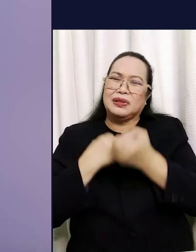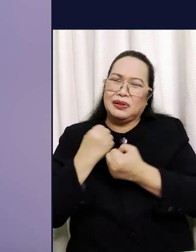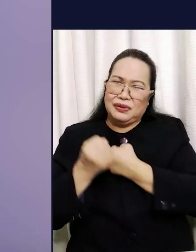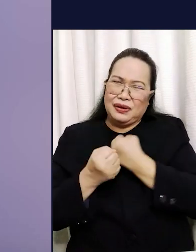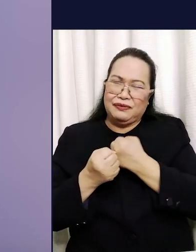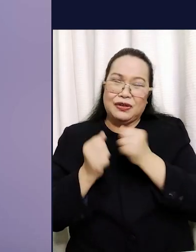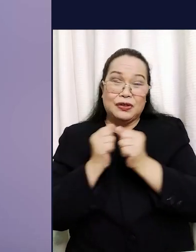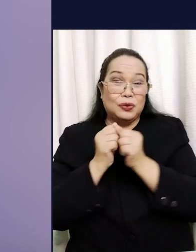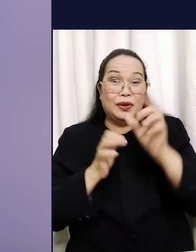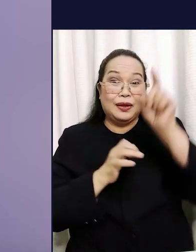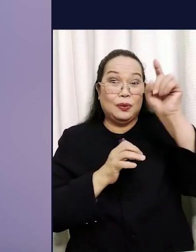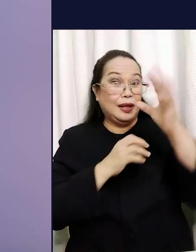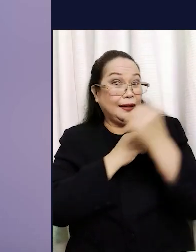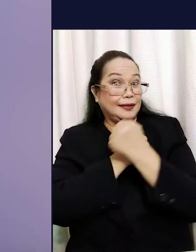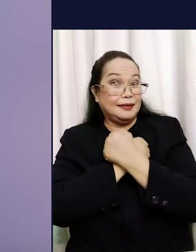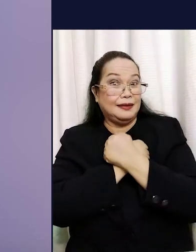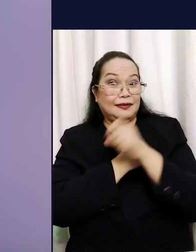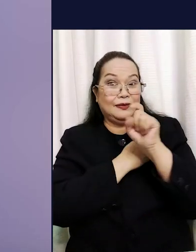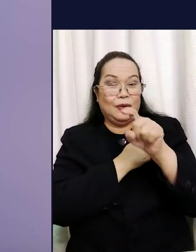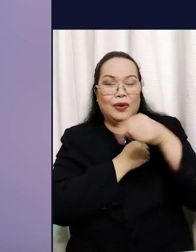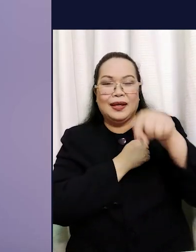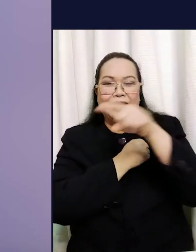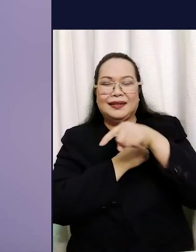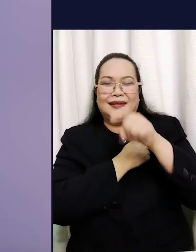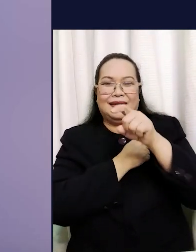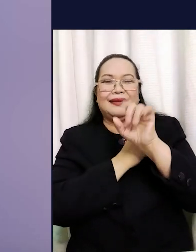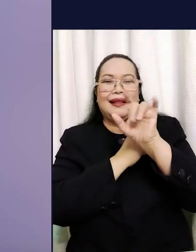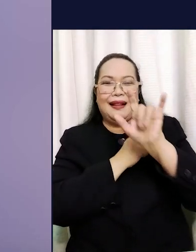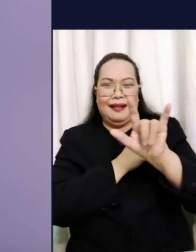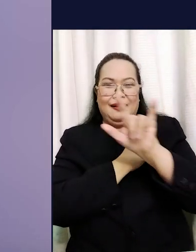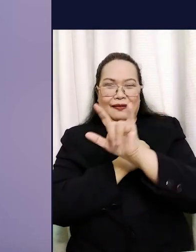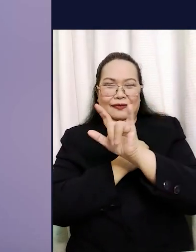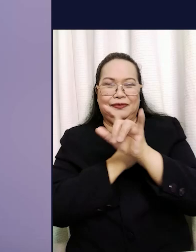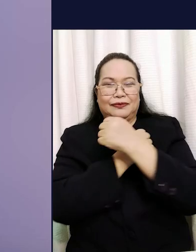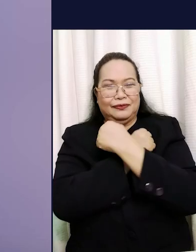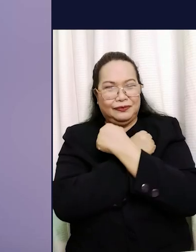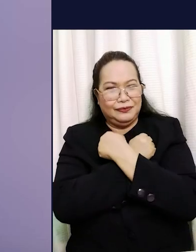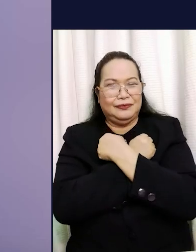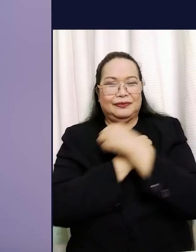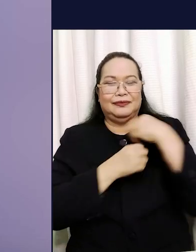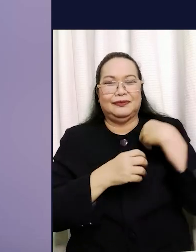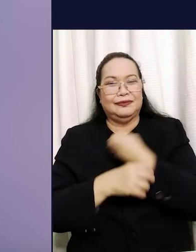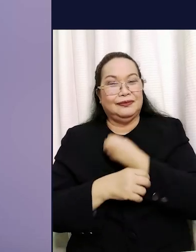homes. Let me tell you something is really